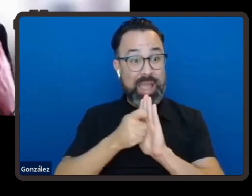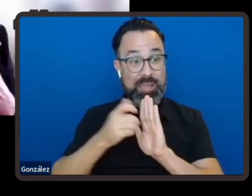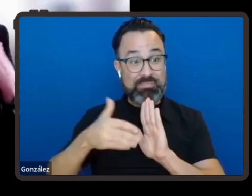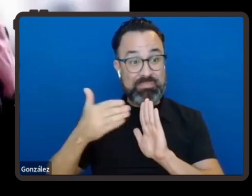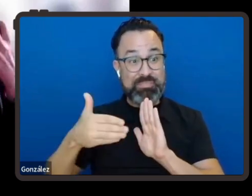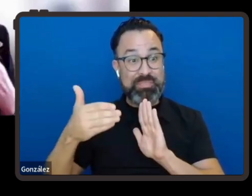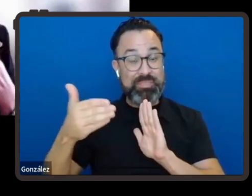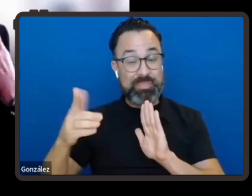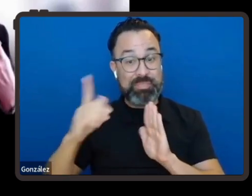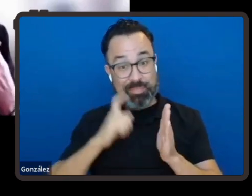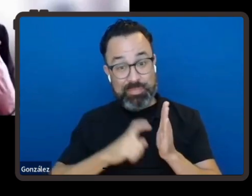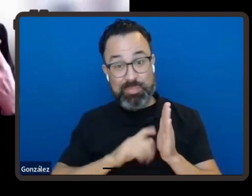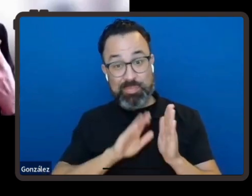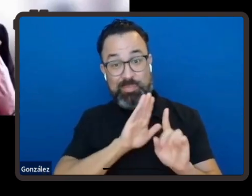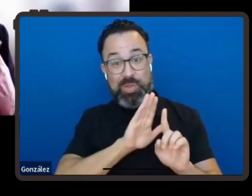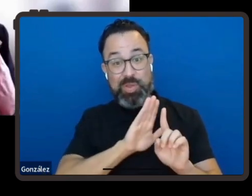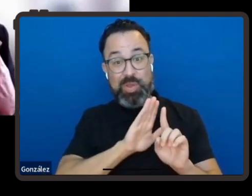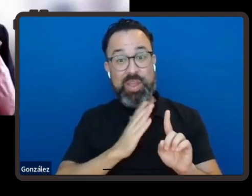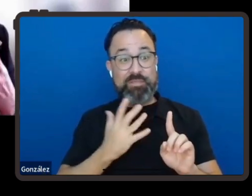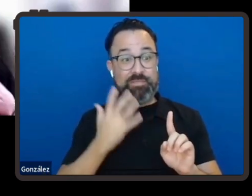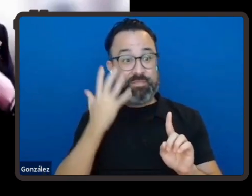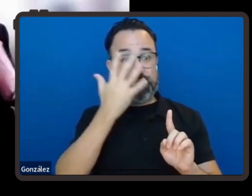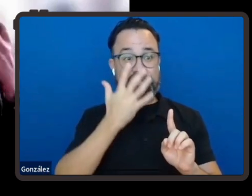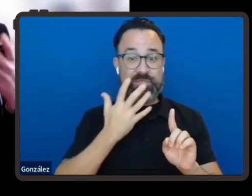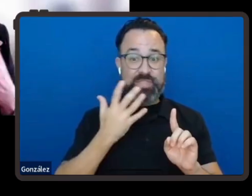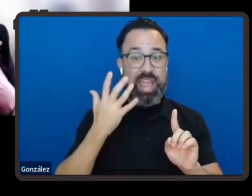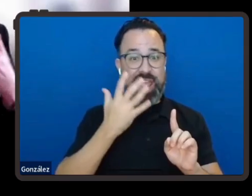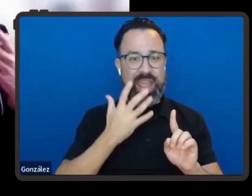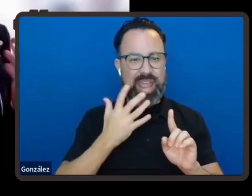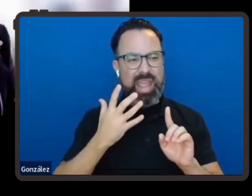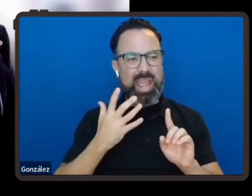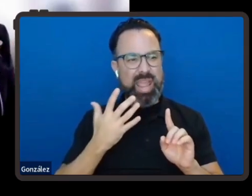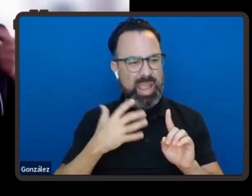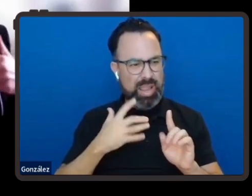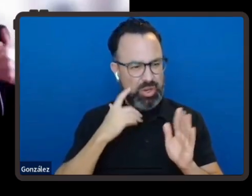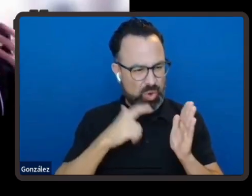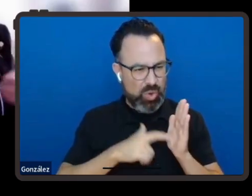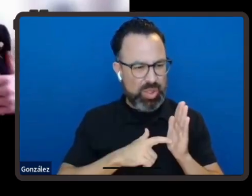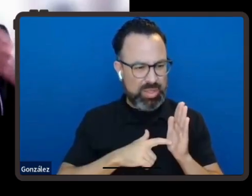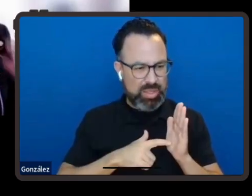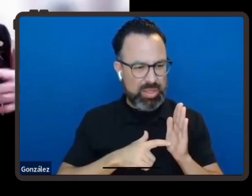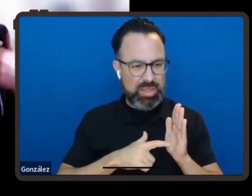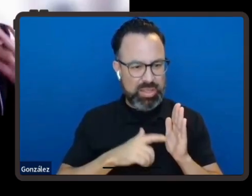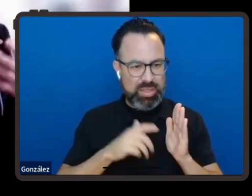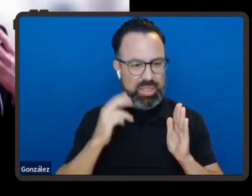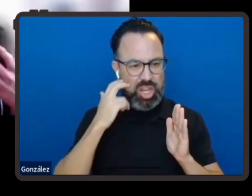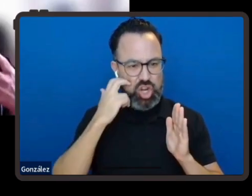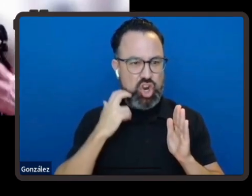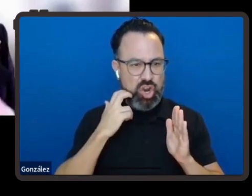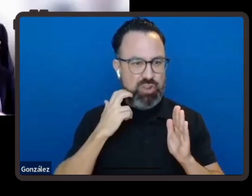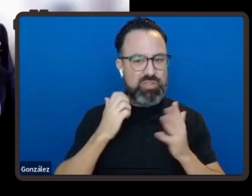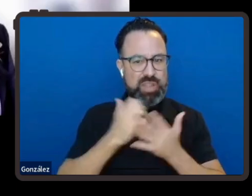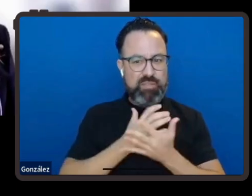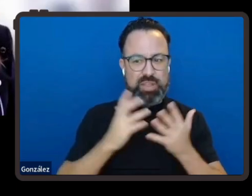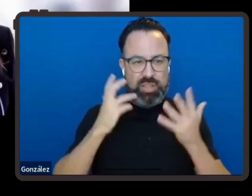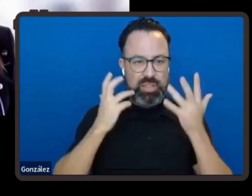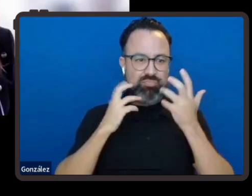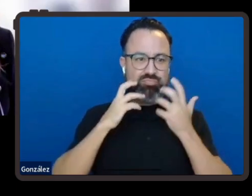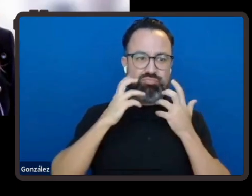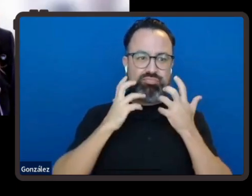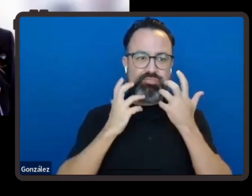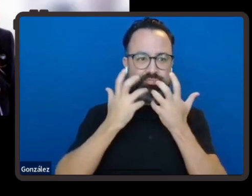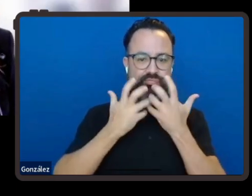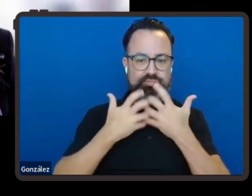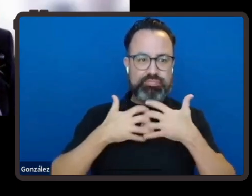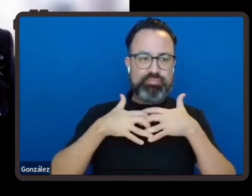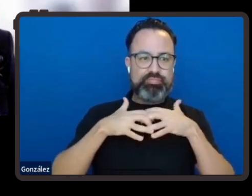seem to find its own symmetry. It's like the nerves readapt. But if they're not,